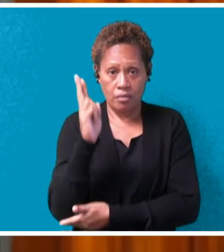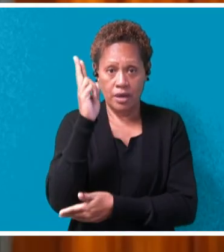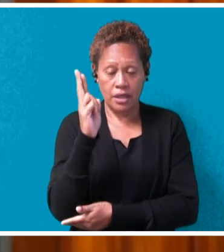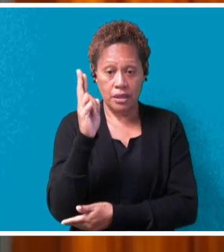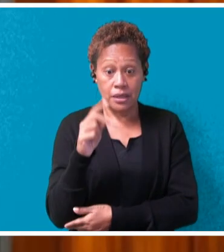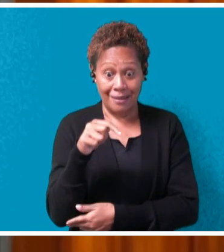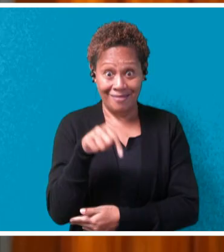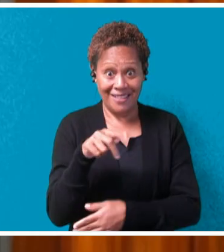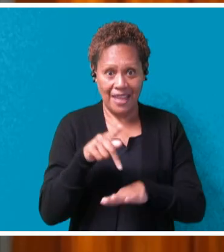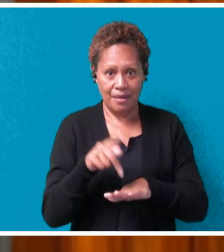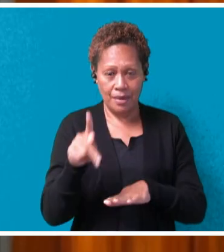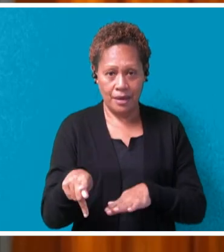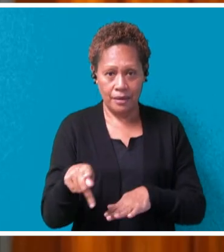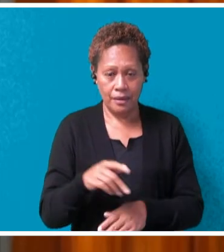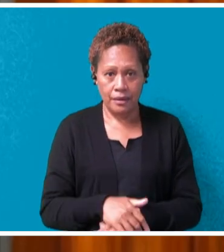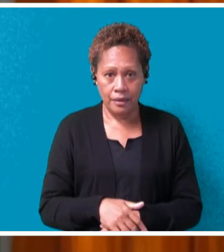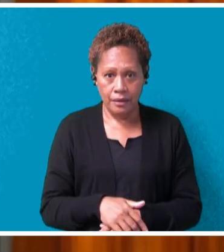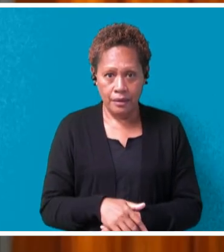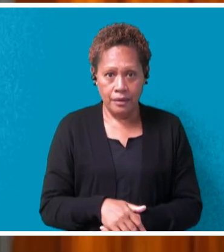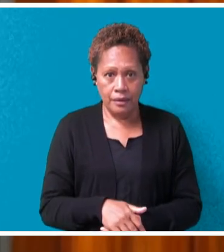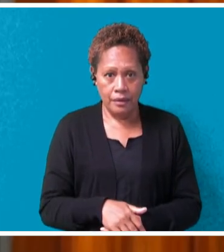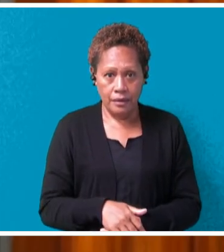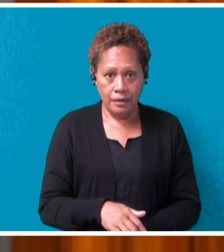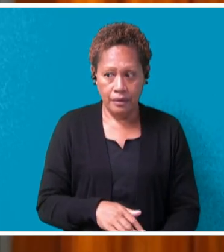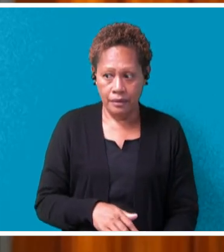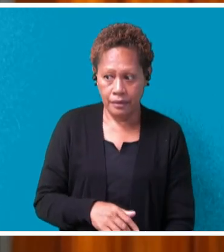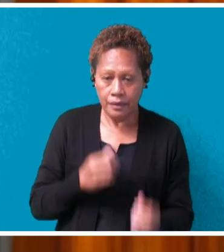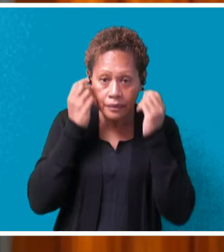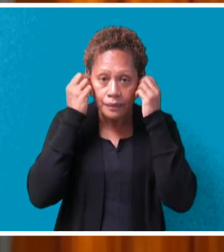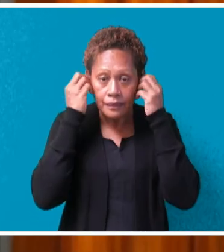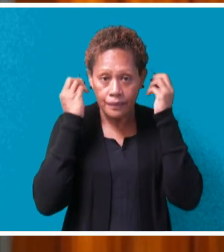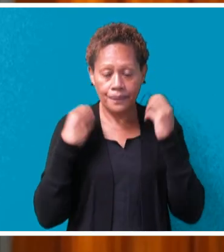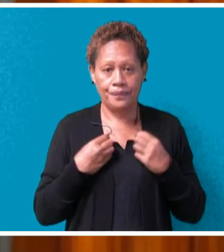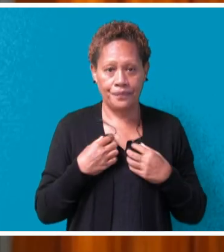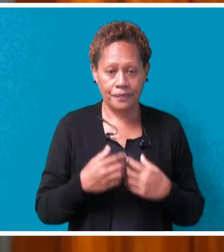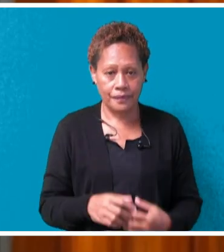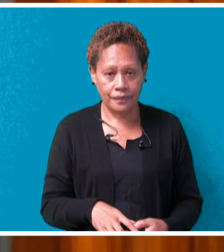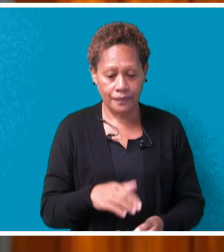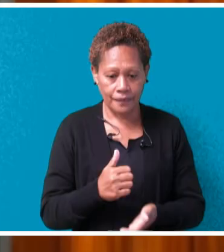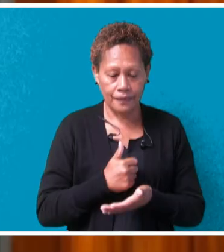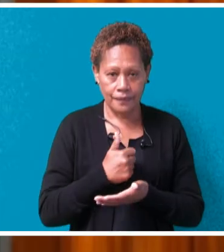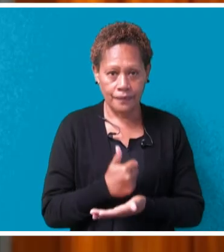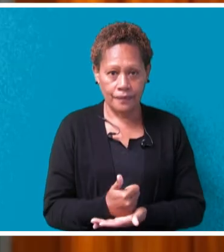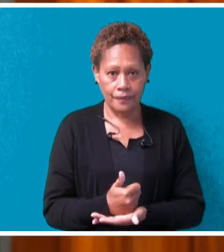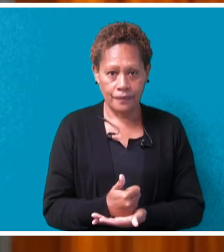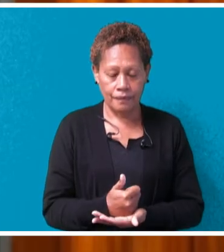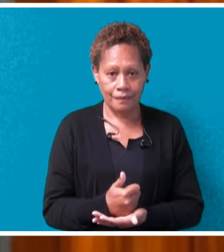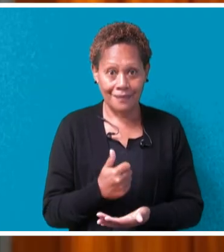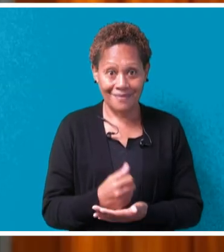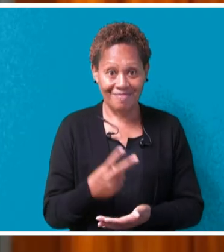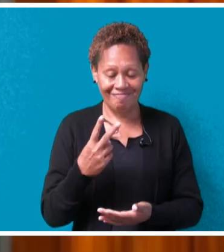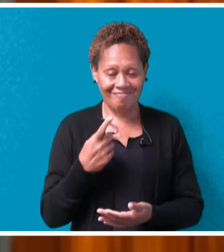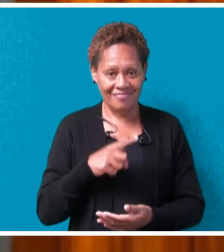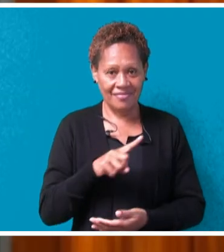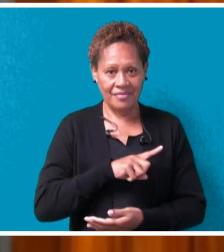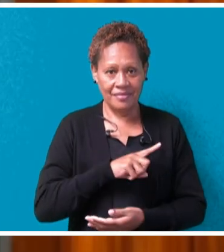iba mo lek mi ba ka bari na bak bani bing rabi. And buku ni kana ma agi na Vanua ausa da bu ana ba bidi binaka lebu. And bi ba kambaw